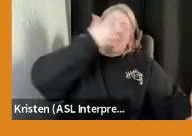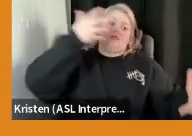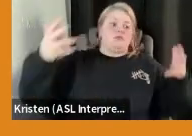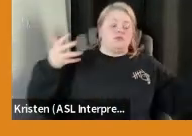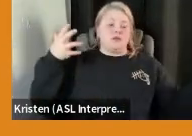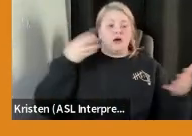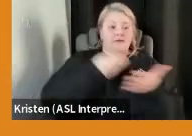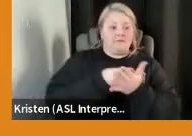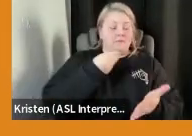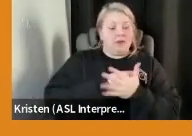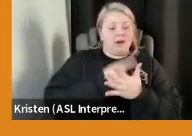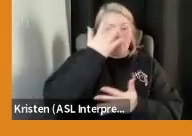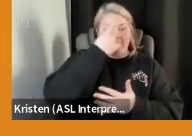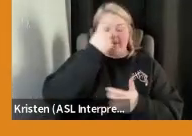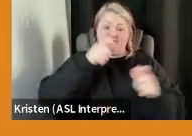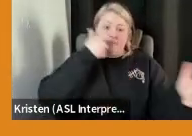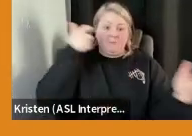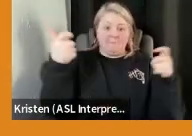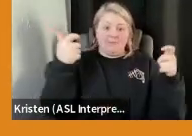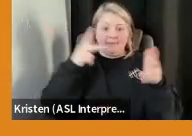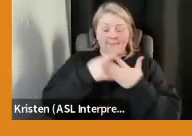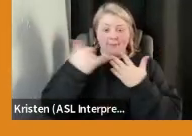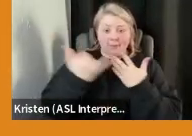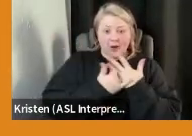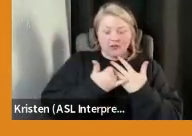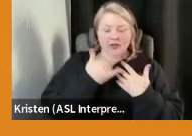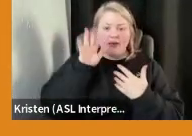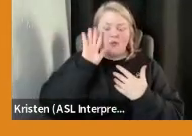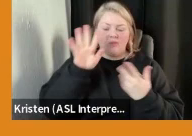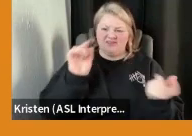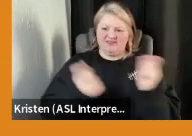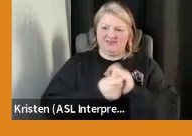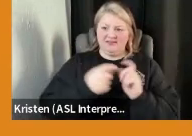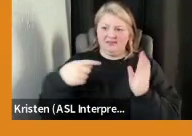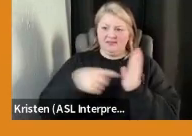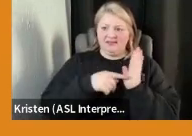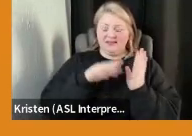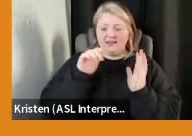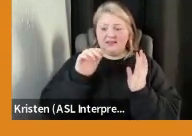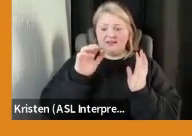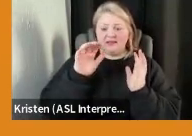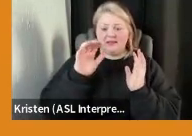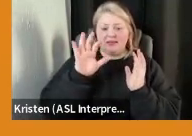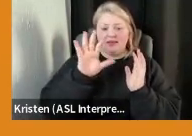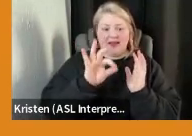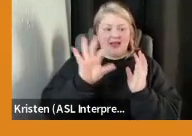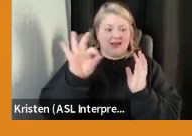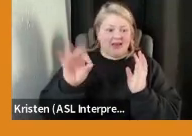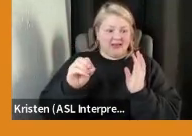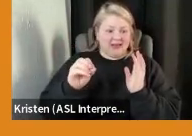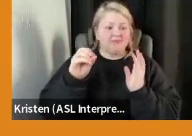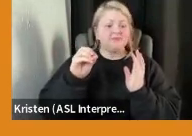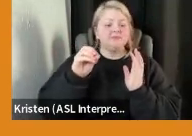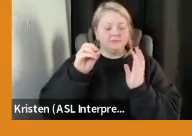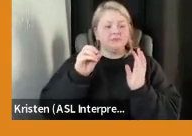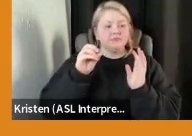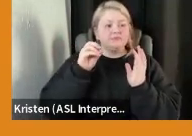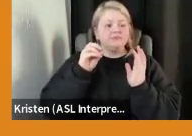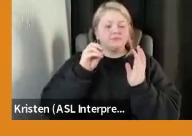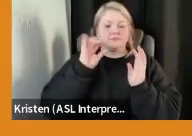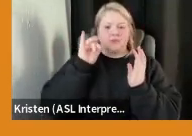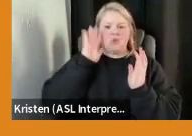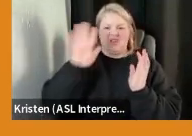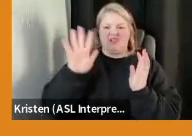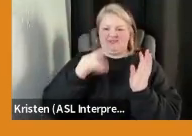would that affect your organization or grant amount? It's one of the reasons we look at a three-year average is because